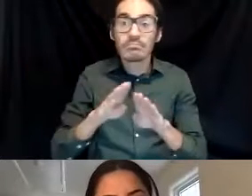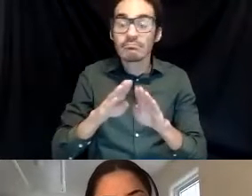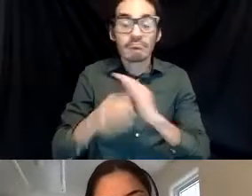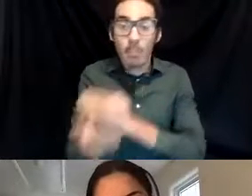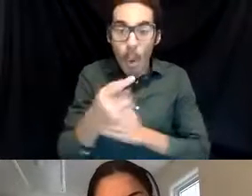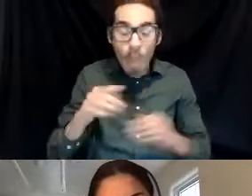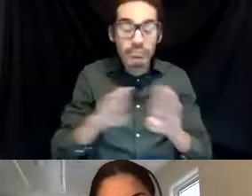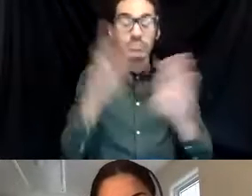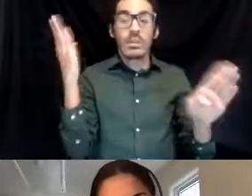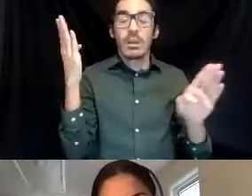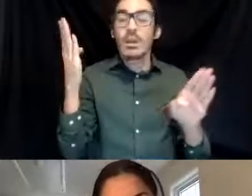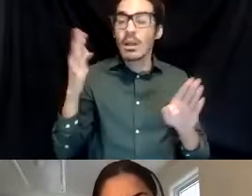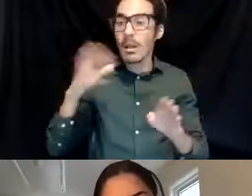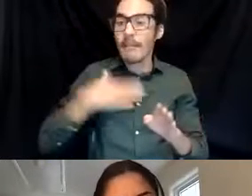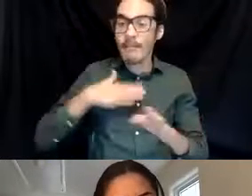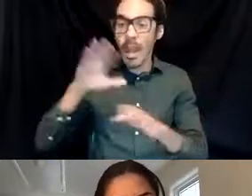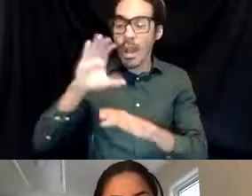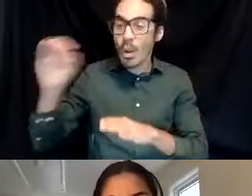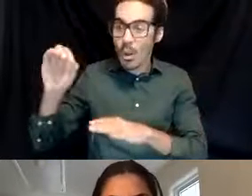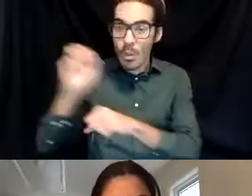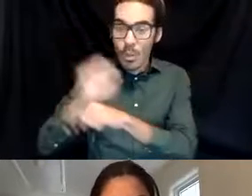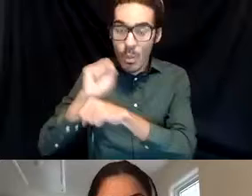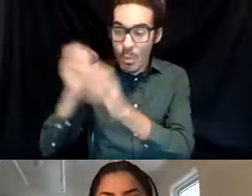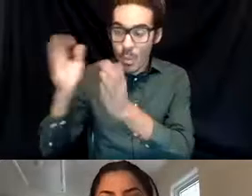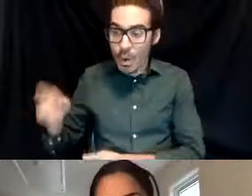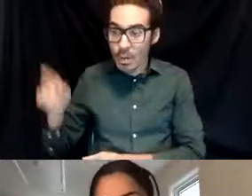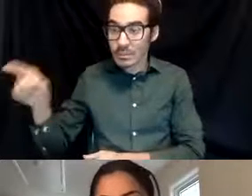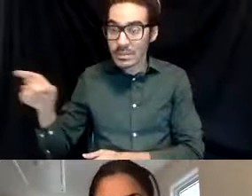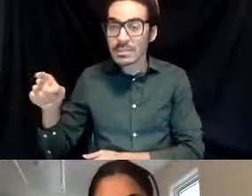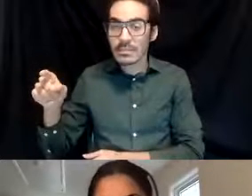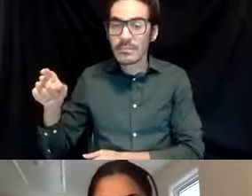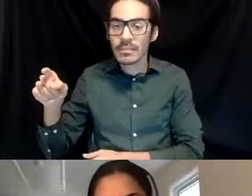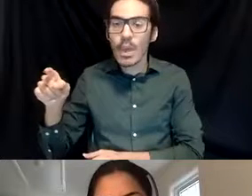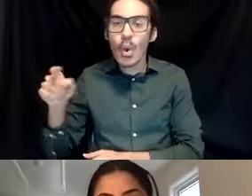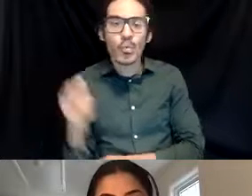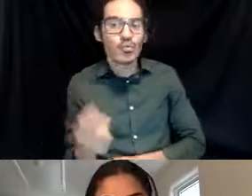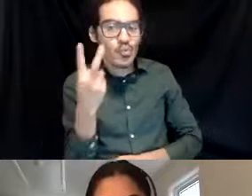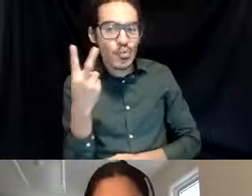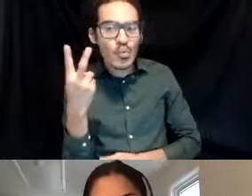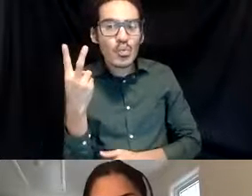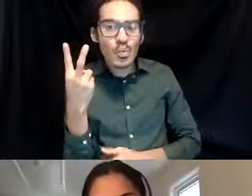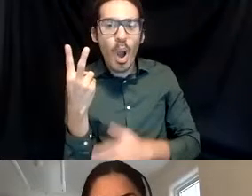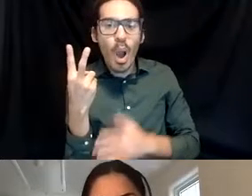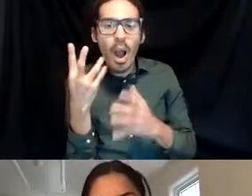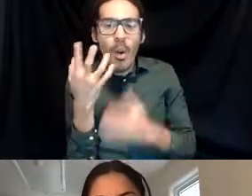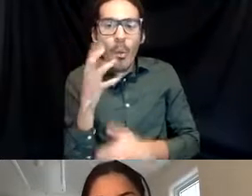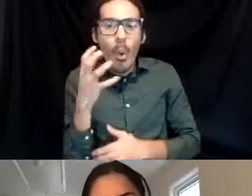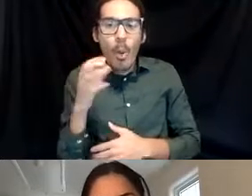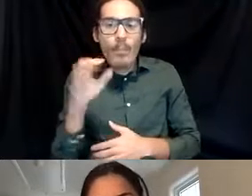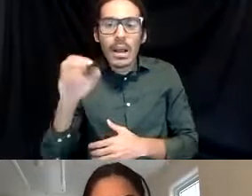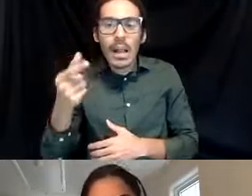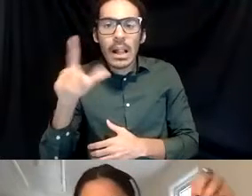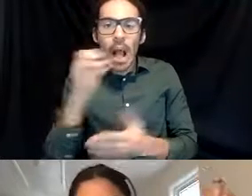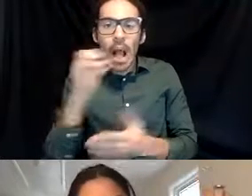my colleague Kathleen Ashworth, Professor Kathleen Ashworth, had put two very warm gloves for me in my